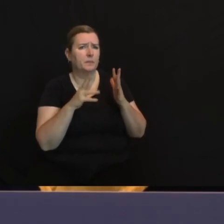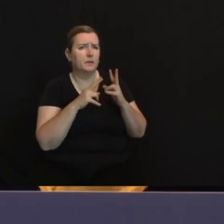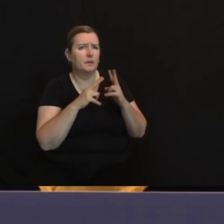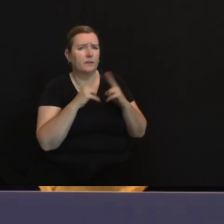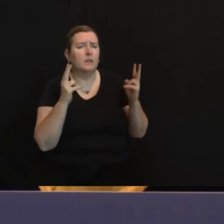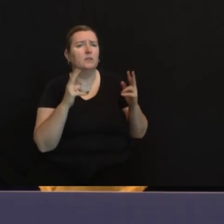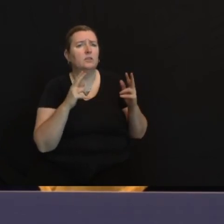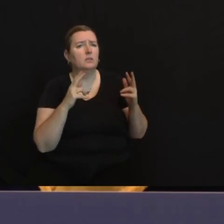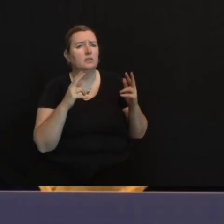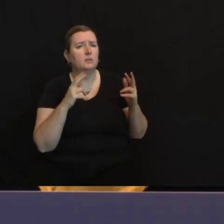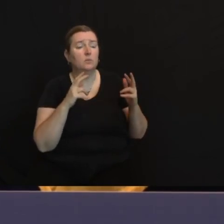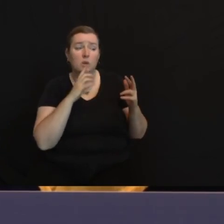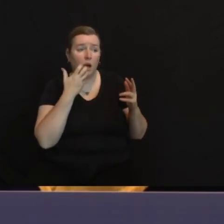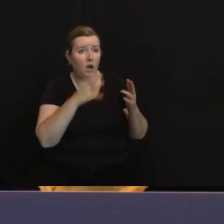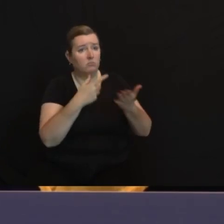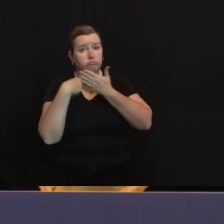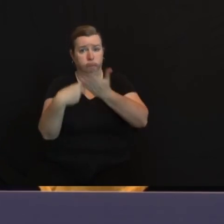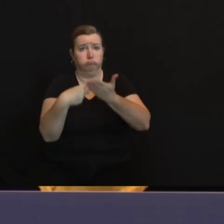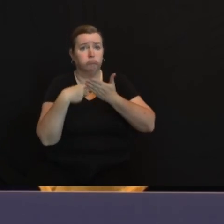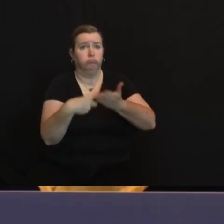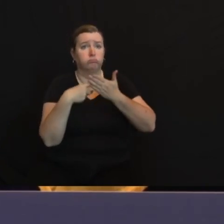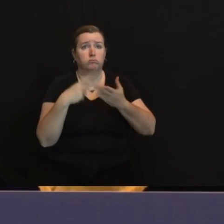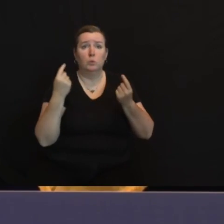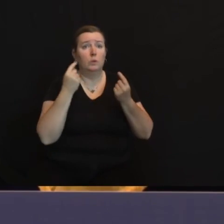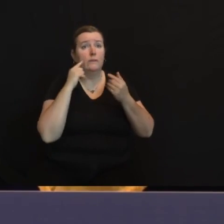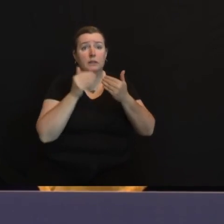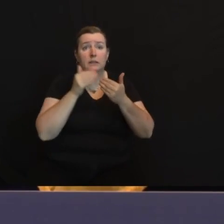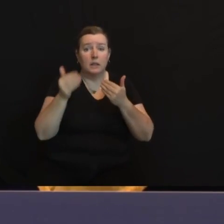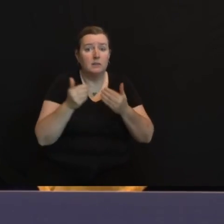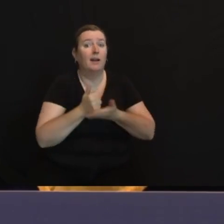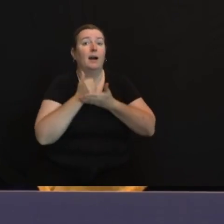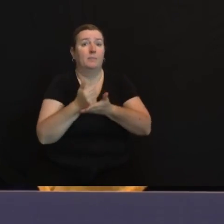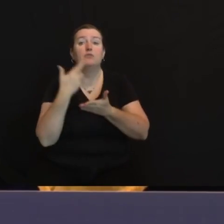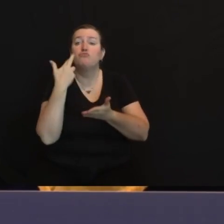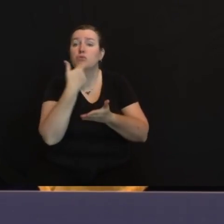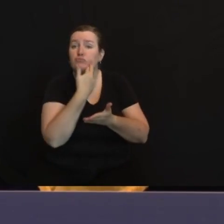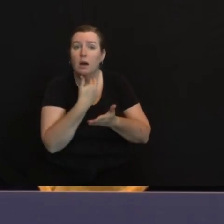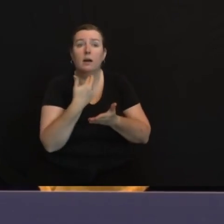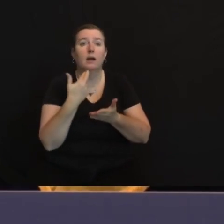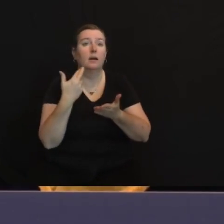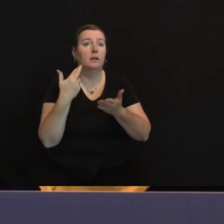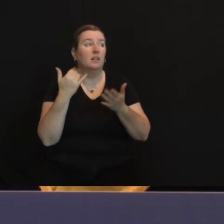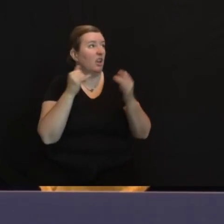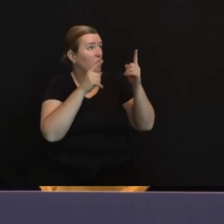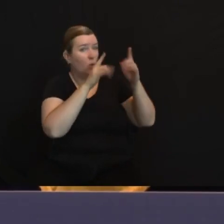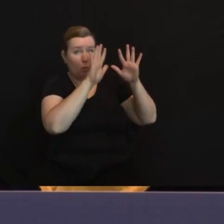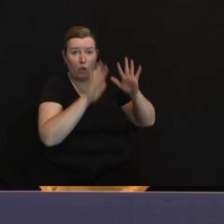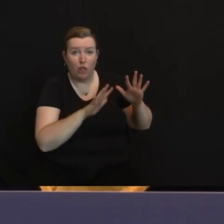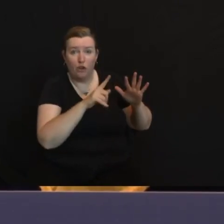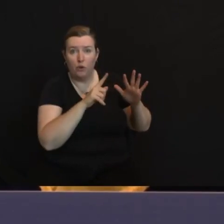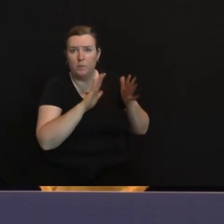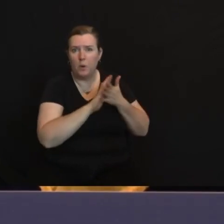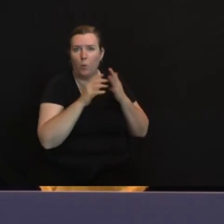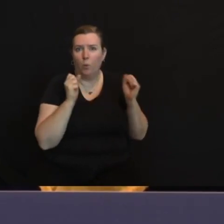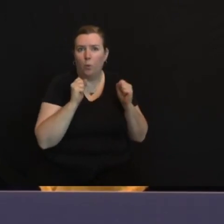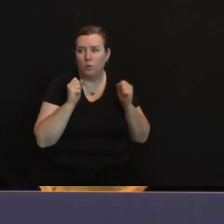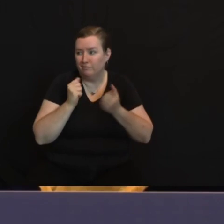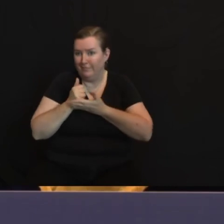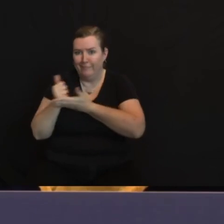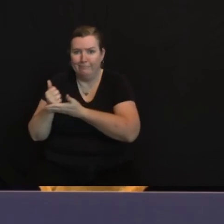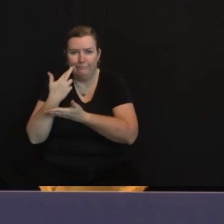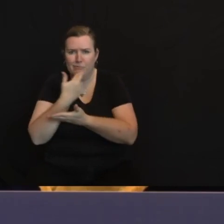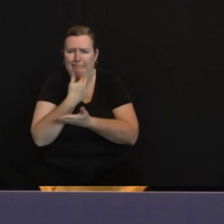we could take to help our restaurant industry, particularly as the weather gets colder. I would be lying to you if I